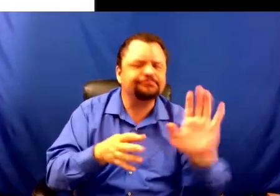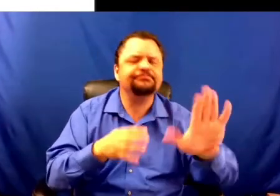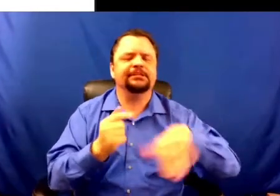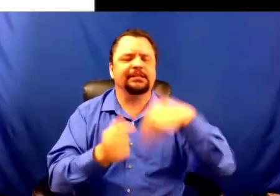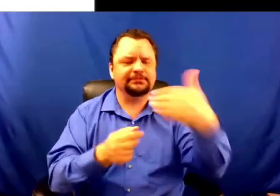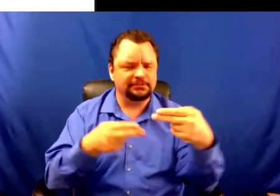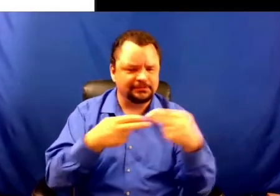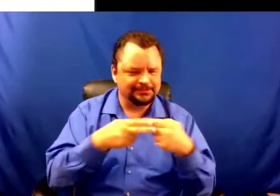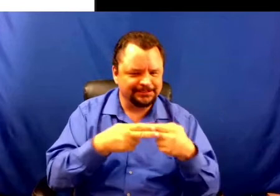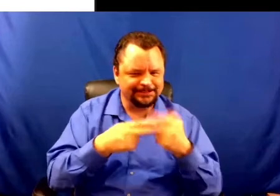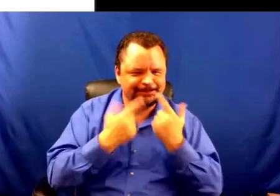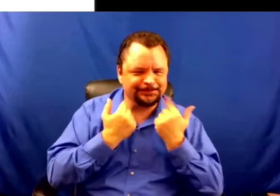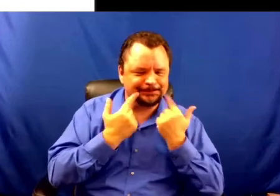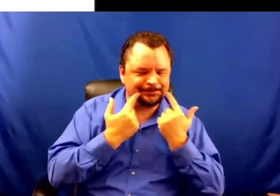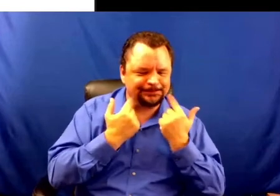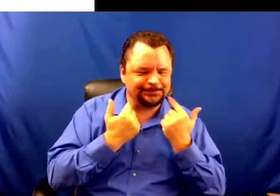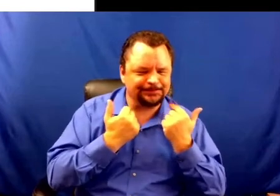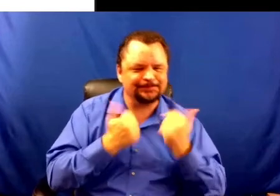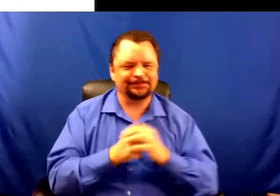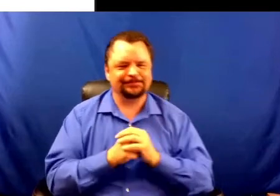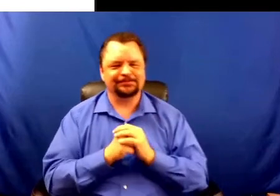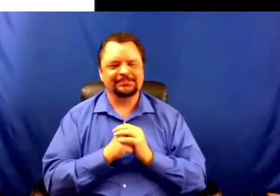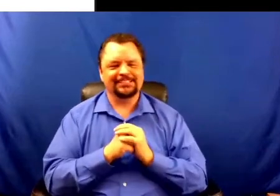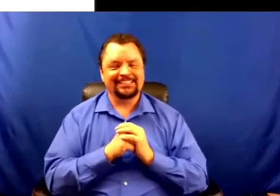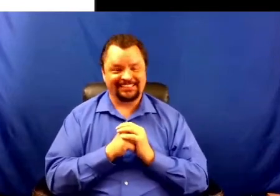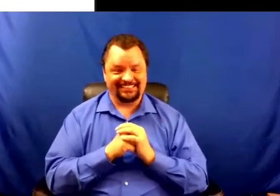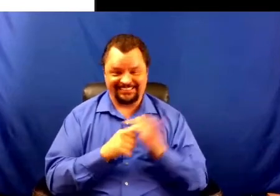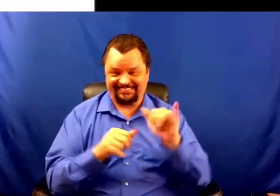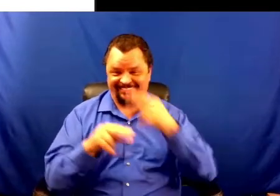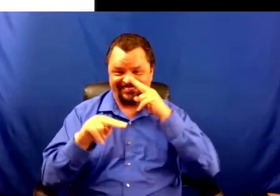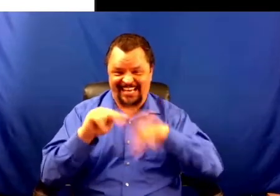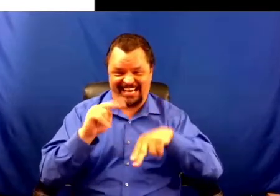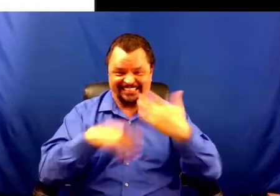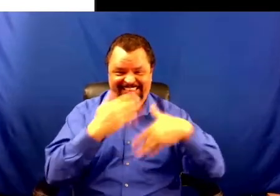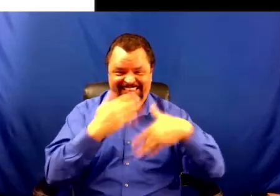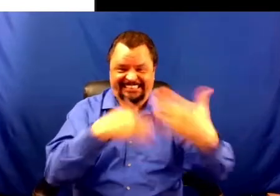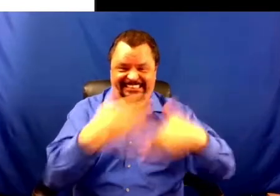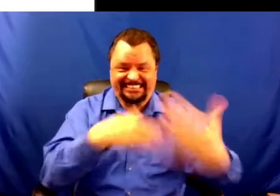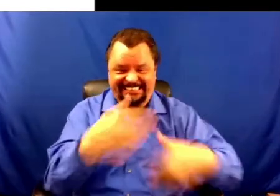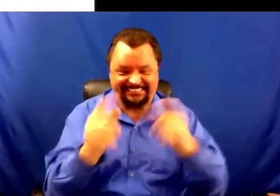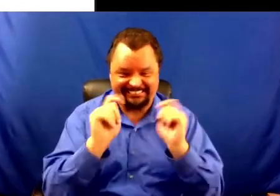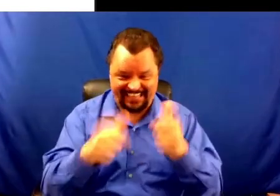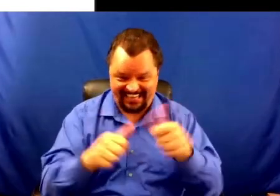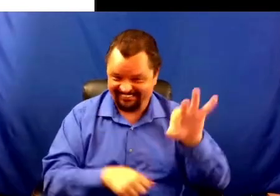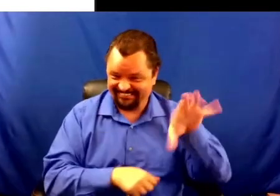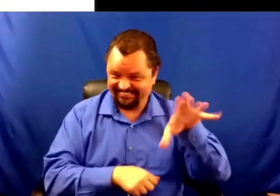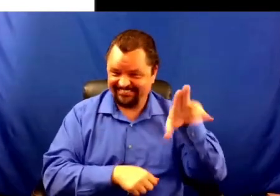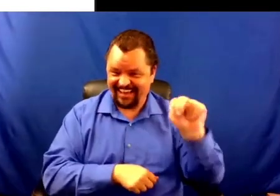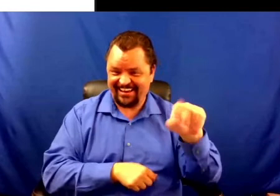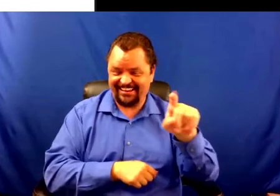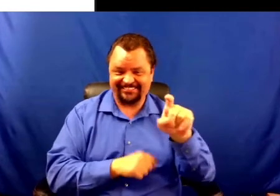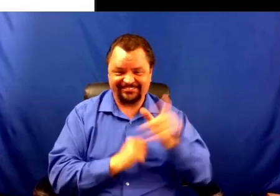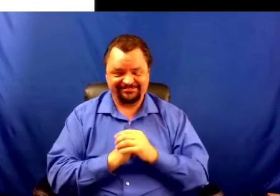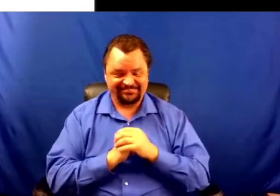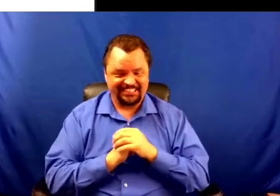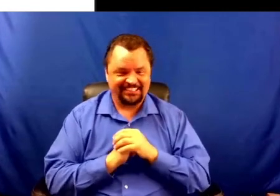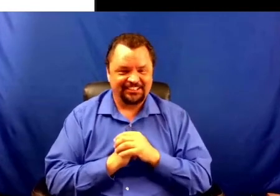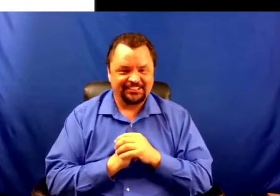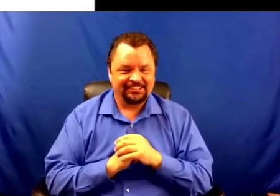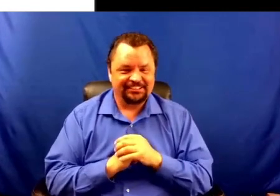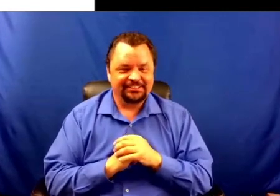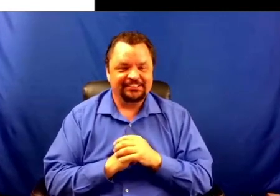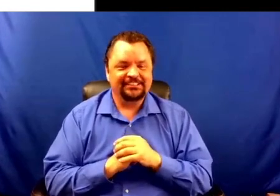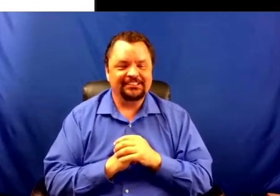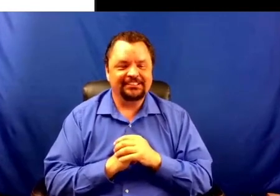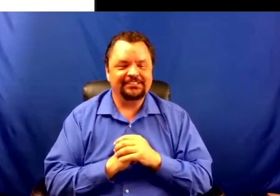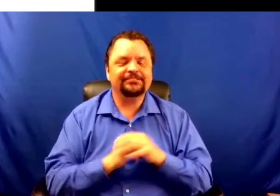This is hard. This is hard, isn't it, Samantha? About that. Let me make a comment that I think is Yeah. important. For